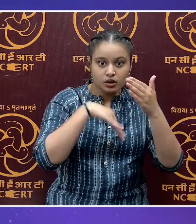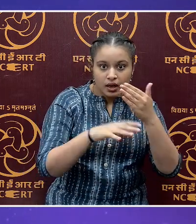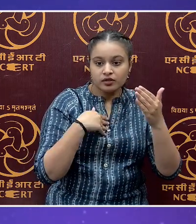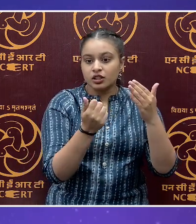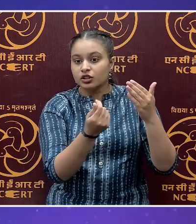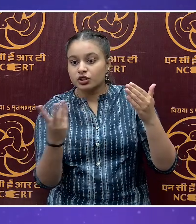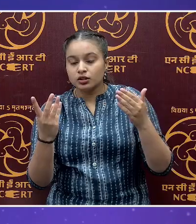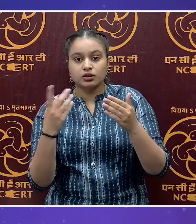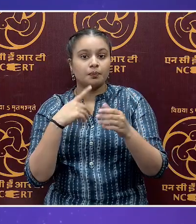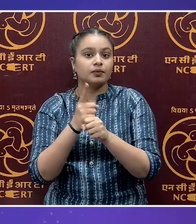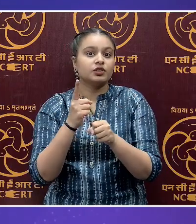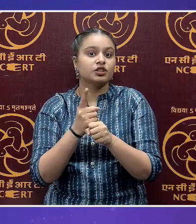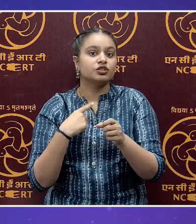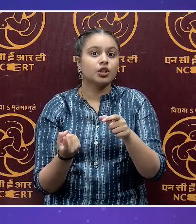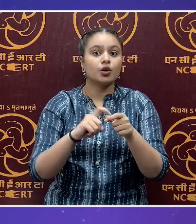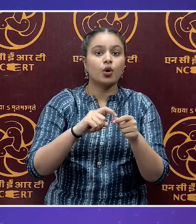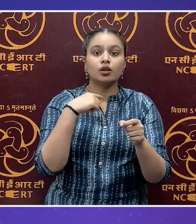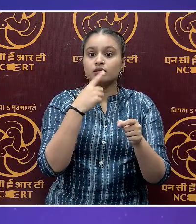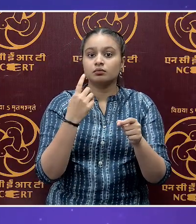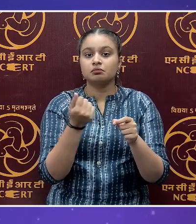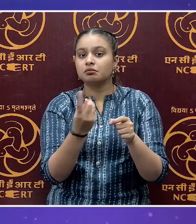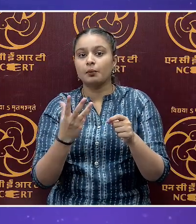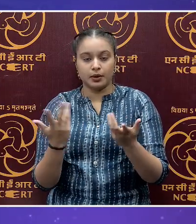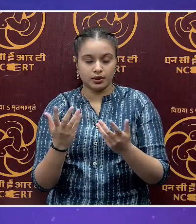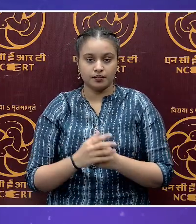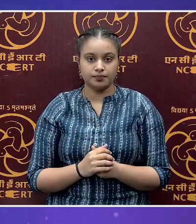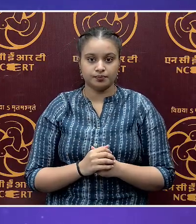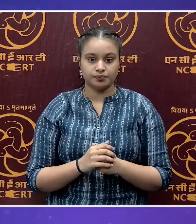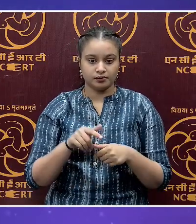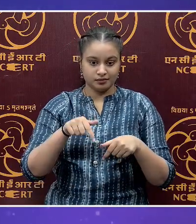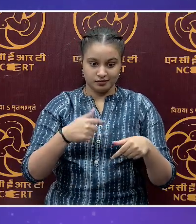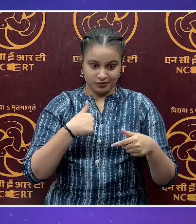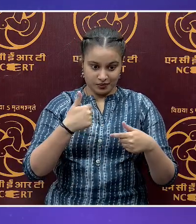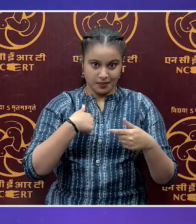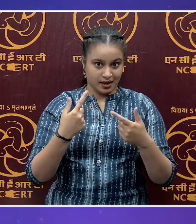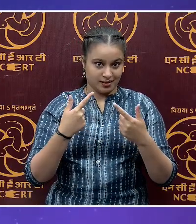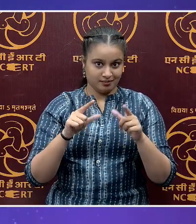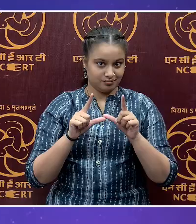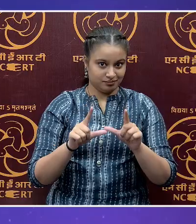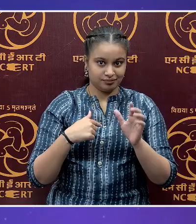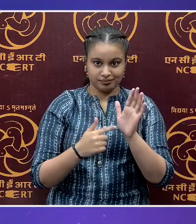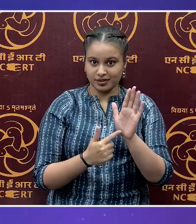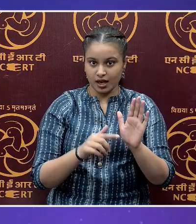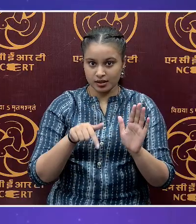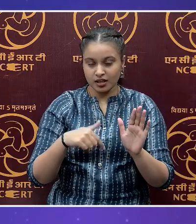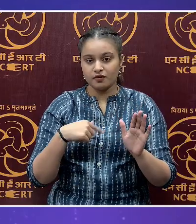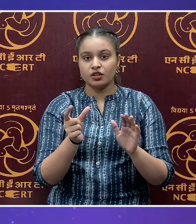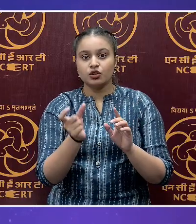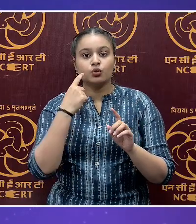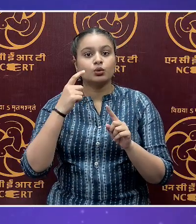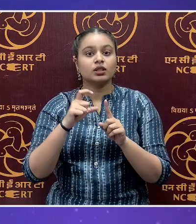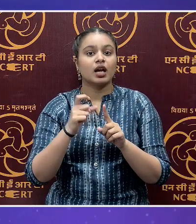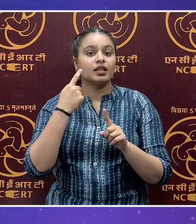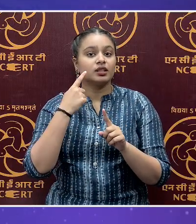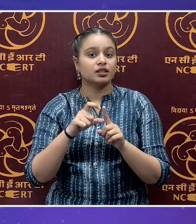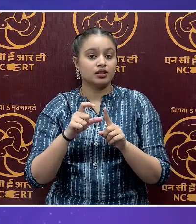So, ma'am, for that they have to log in with Meri Pehchan, and while login scheme they have to enter their school's UID's ID. Okay. Also,